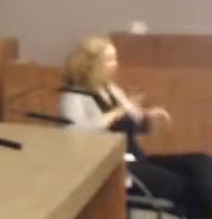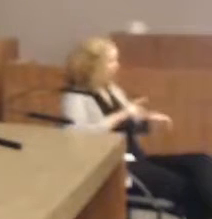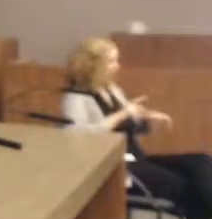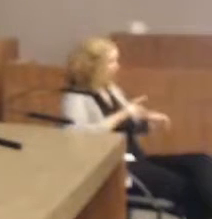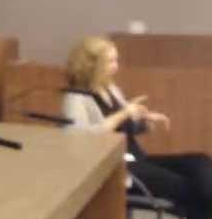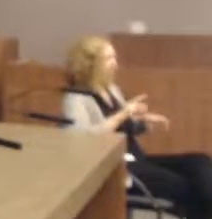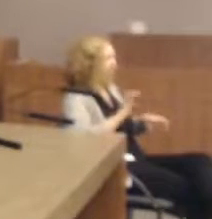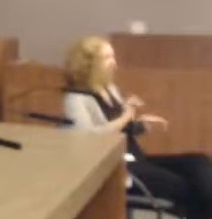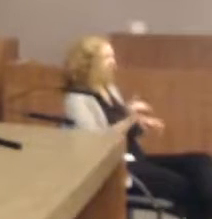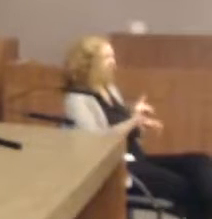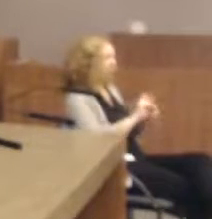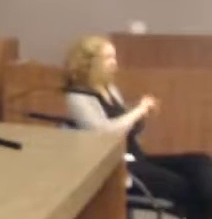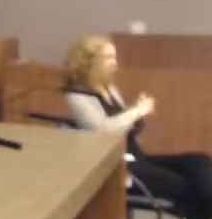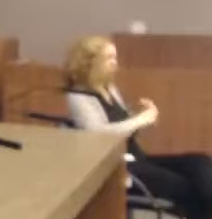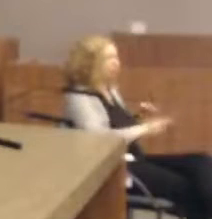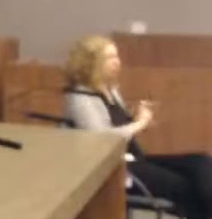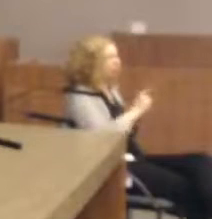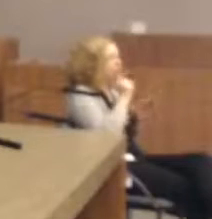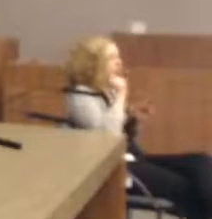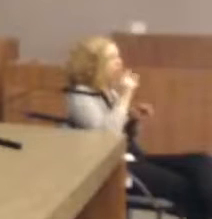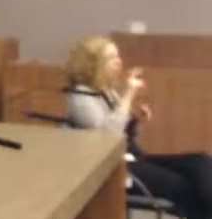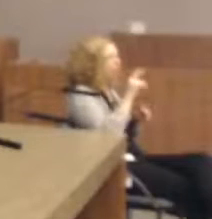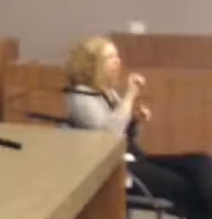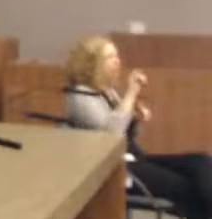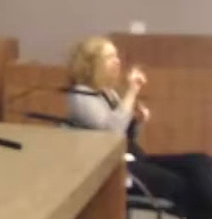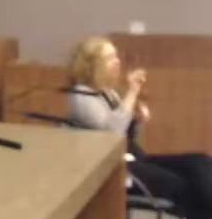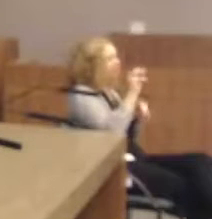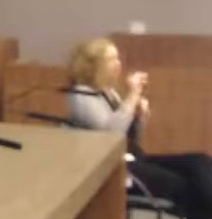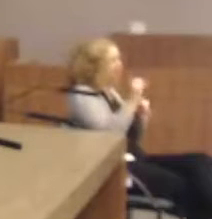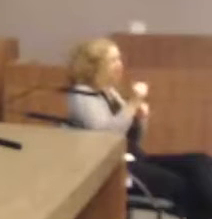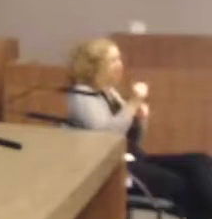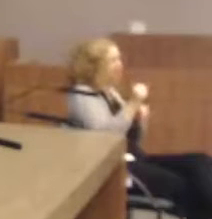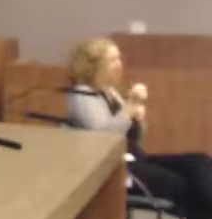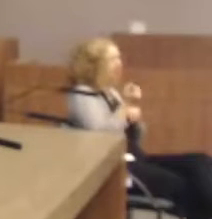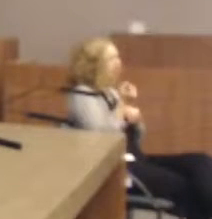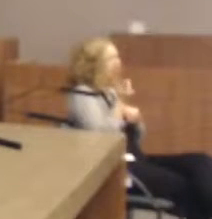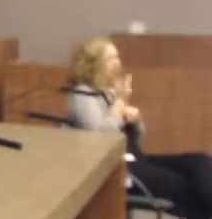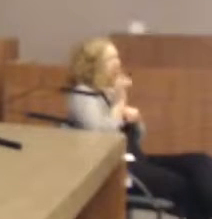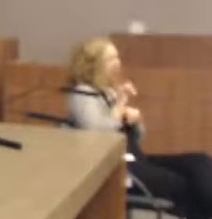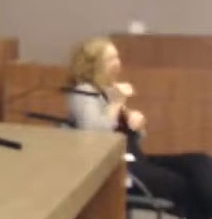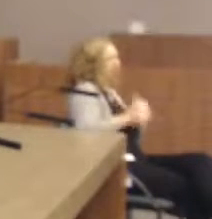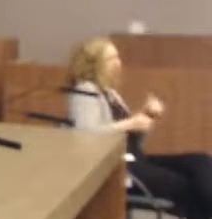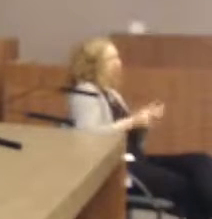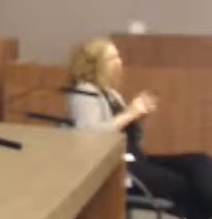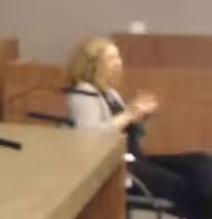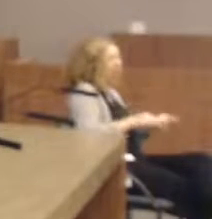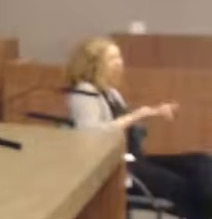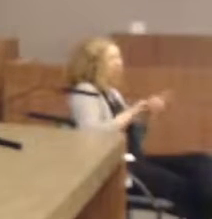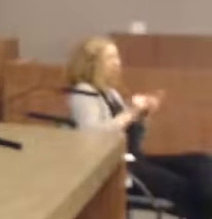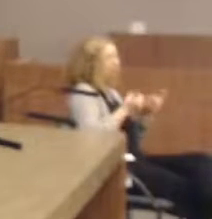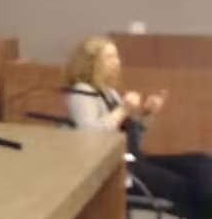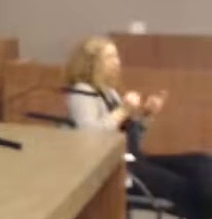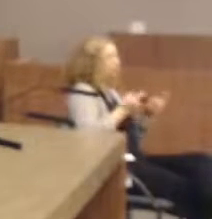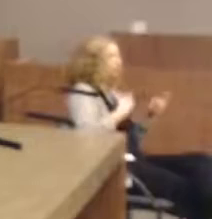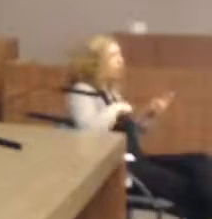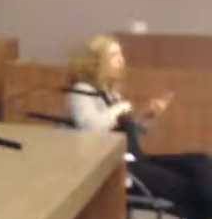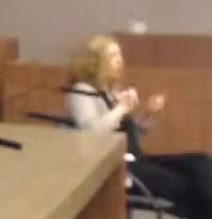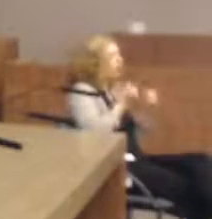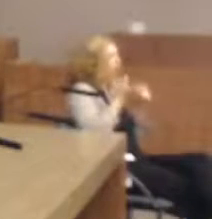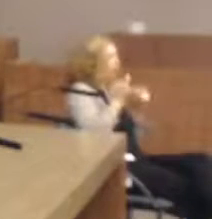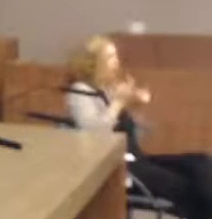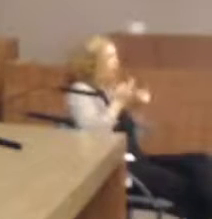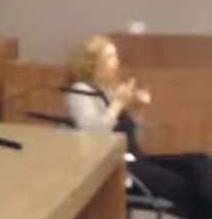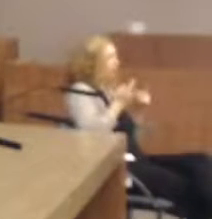victims. You know, understanding this process is important so that we understand that we